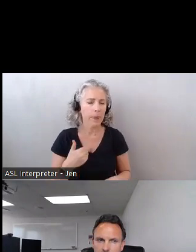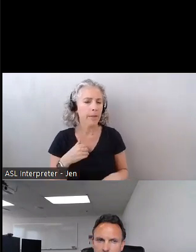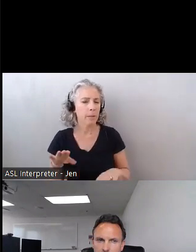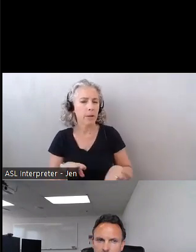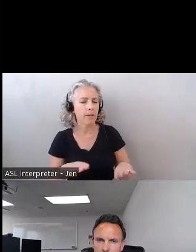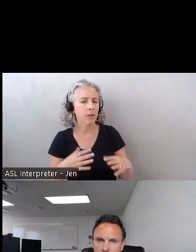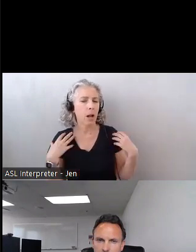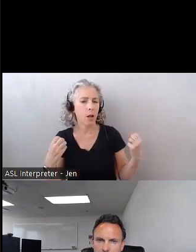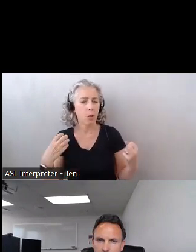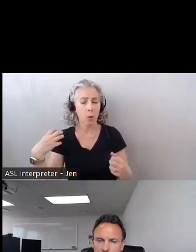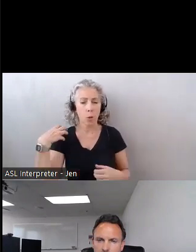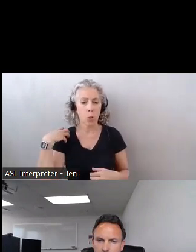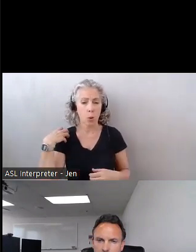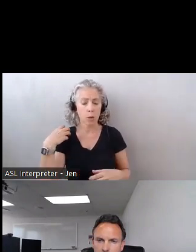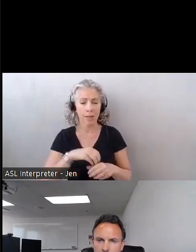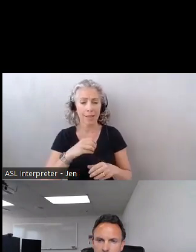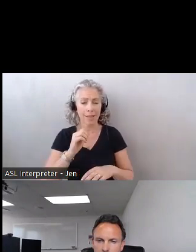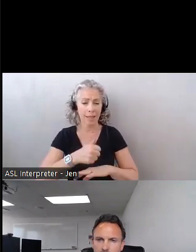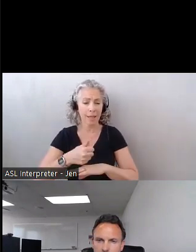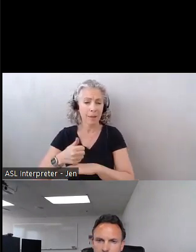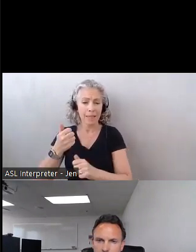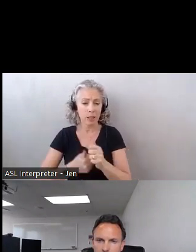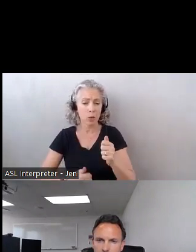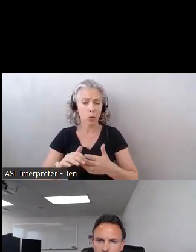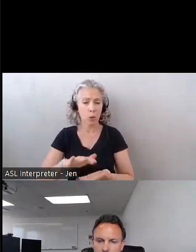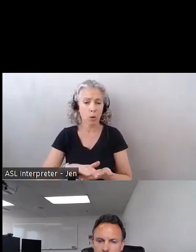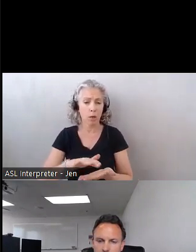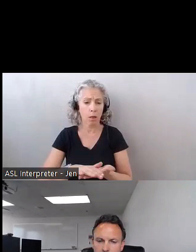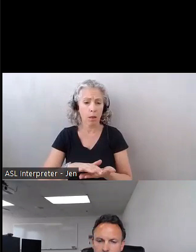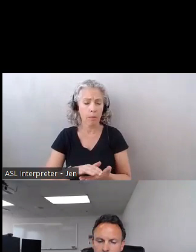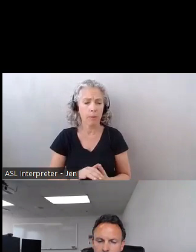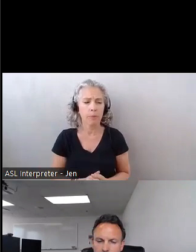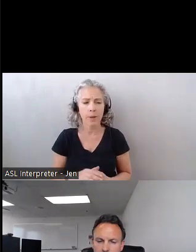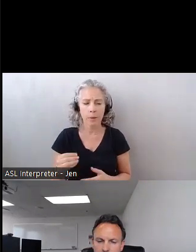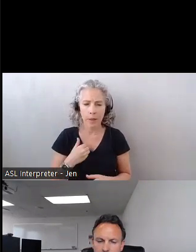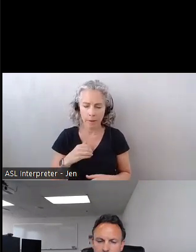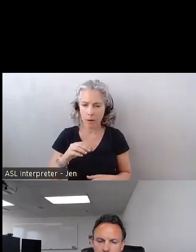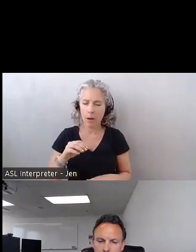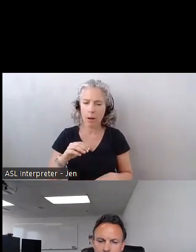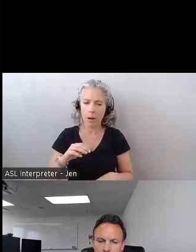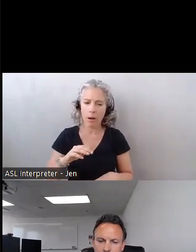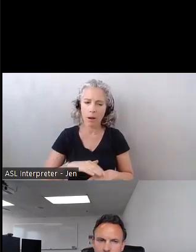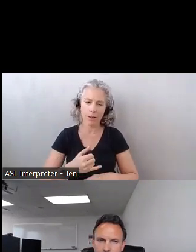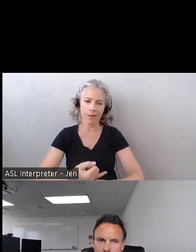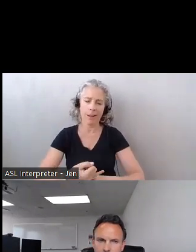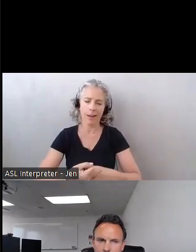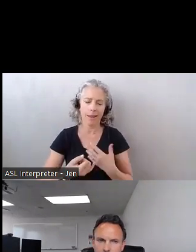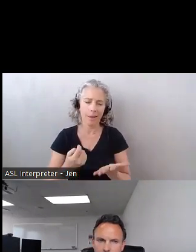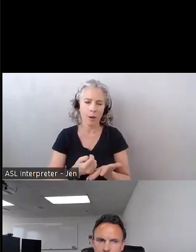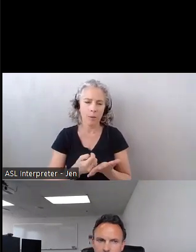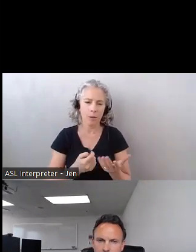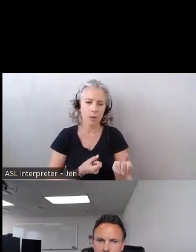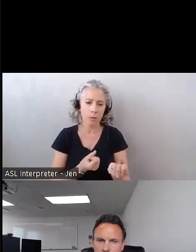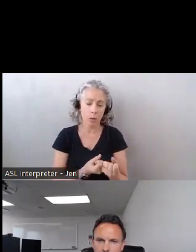in almost every school in our 12 counties. And then we have on-site therapist support is always provided